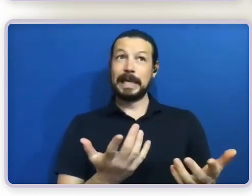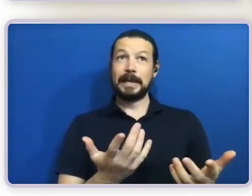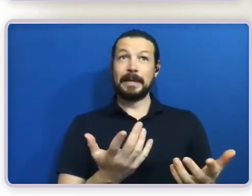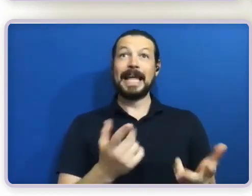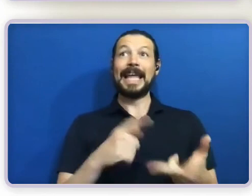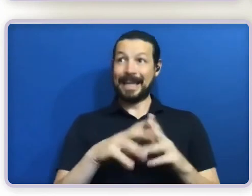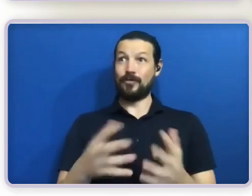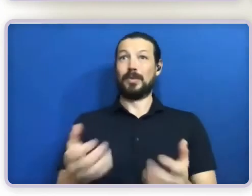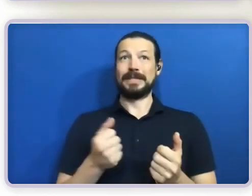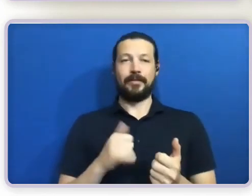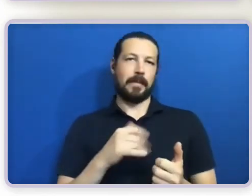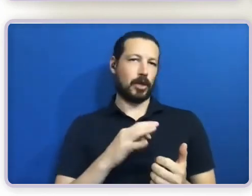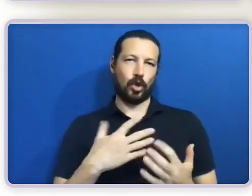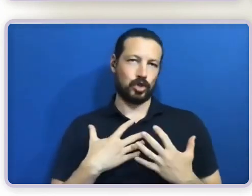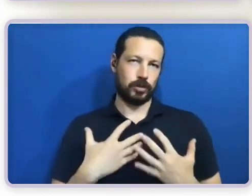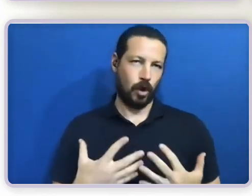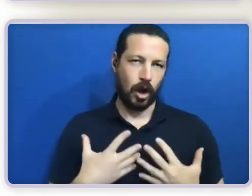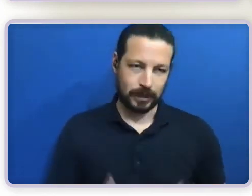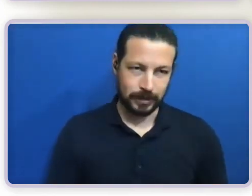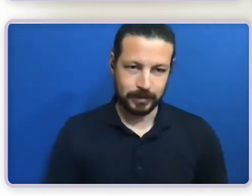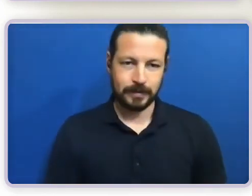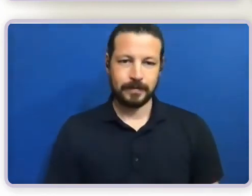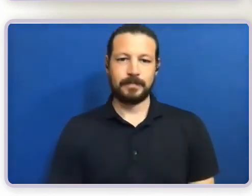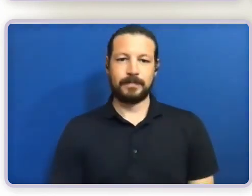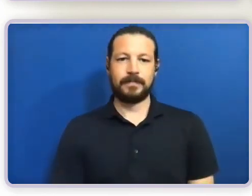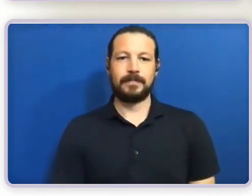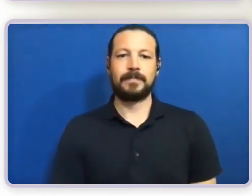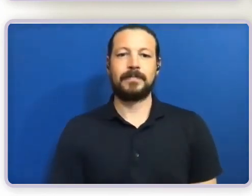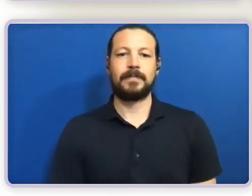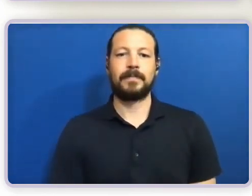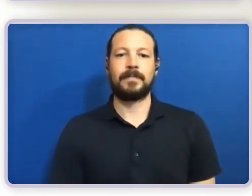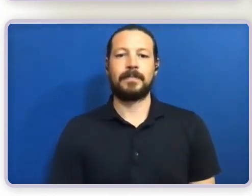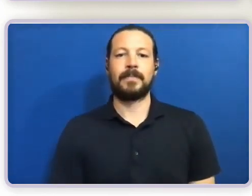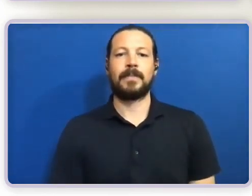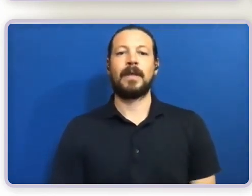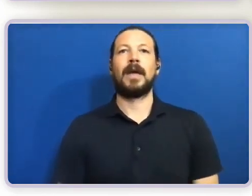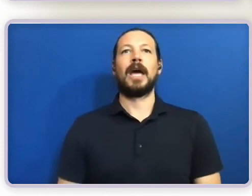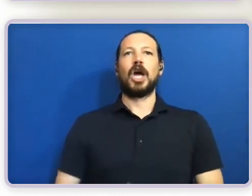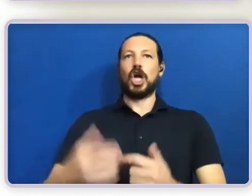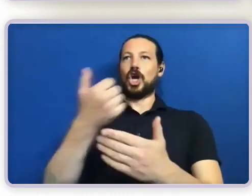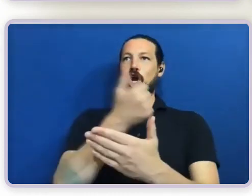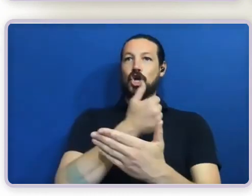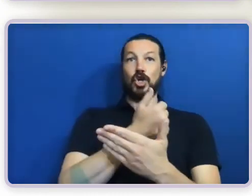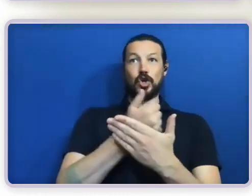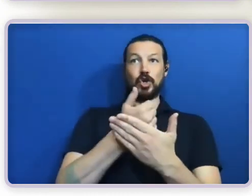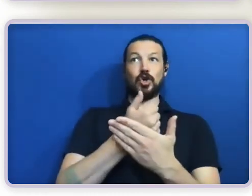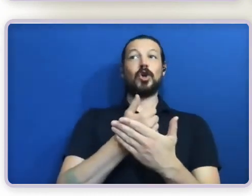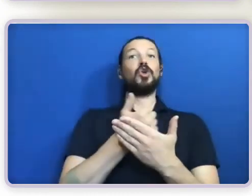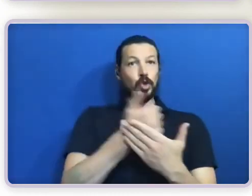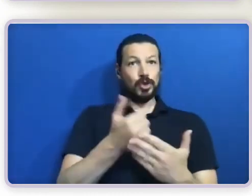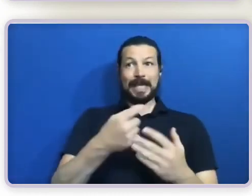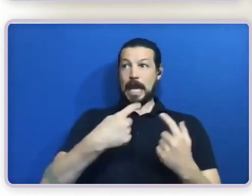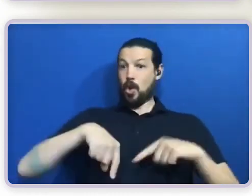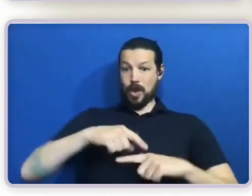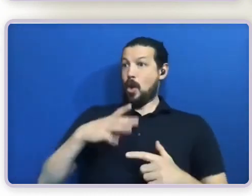Okay. We will usually ask for them to give us a notice to produce if we